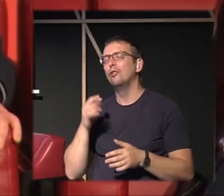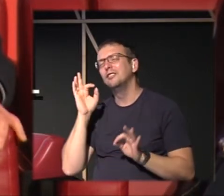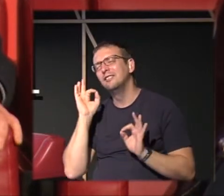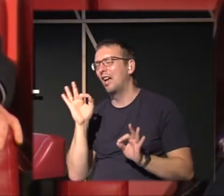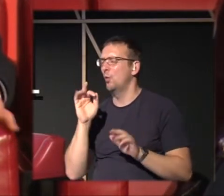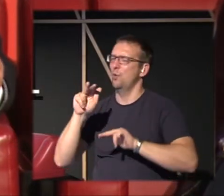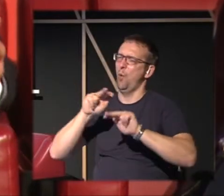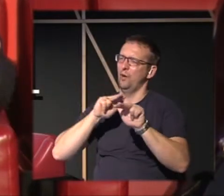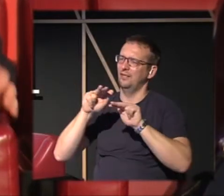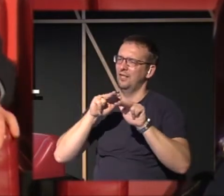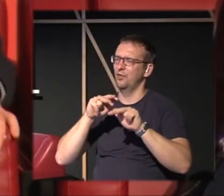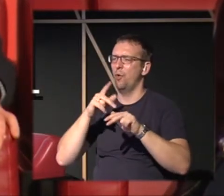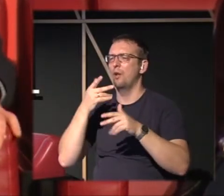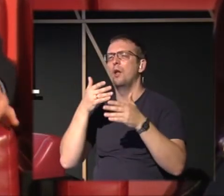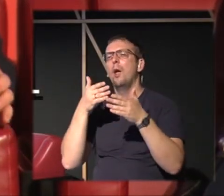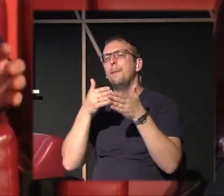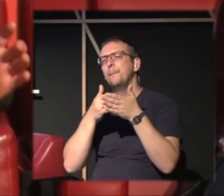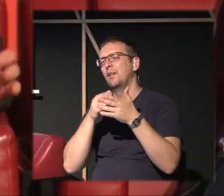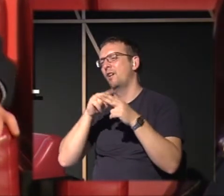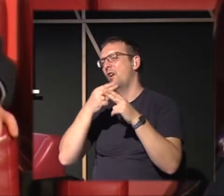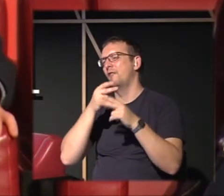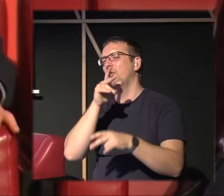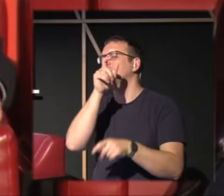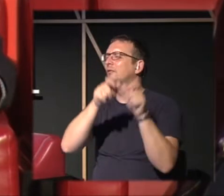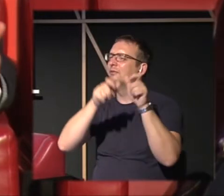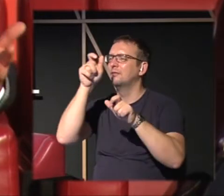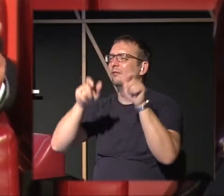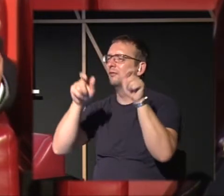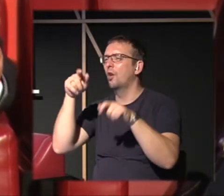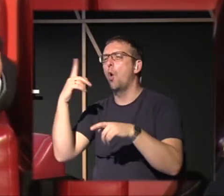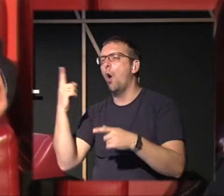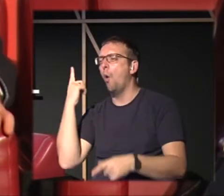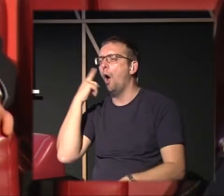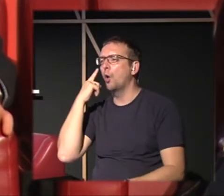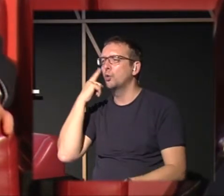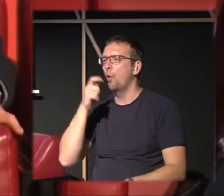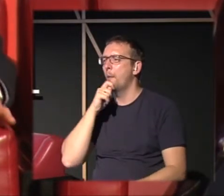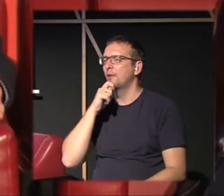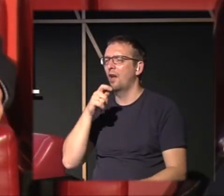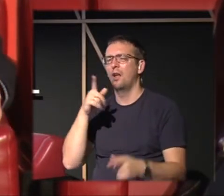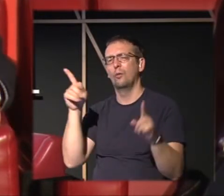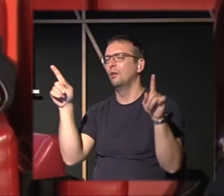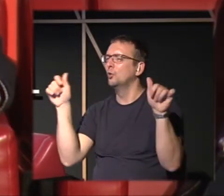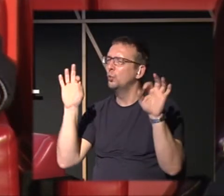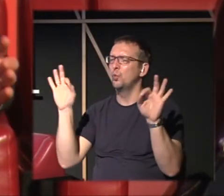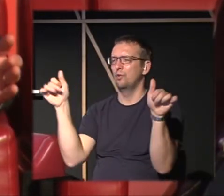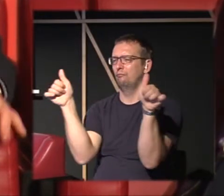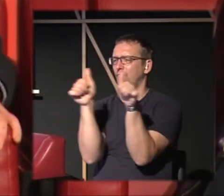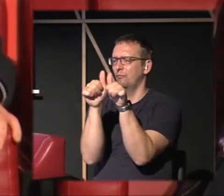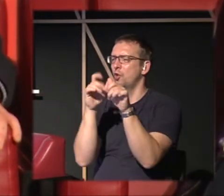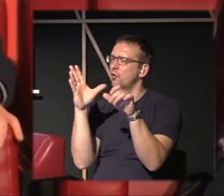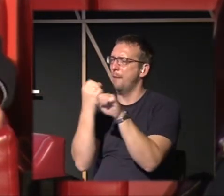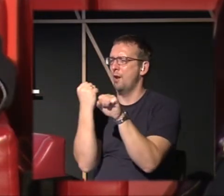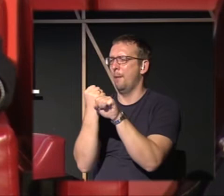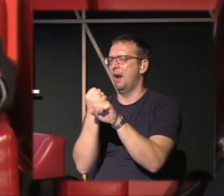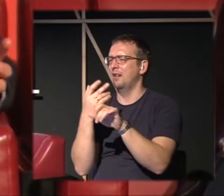share that information, which is more often than not a barrier for disabled people, or lack of information. And the support we get is